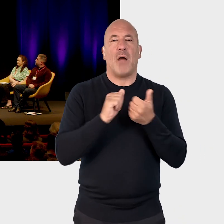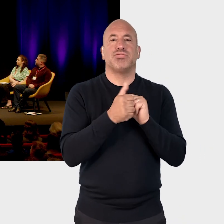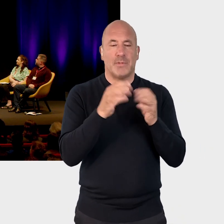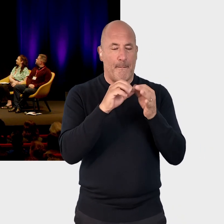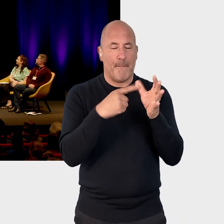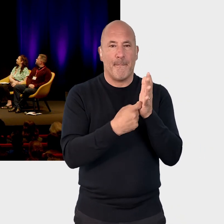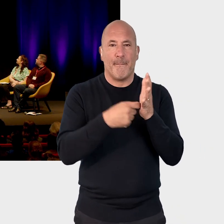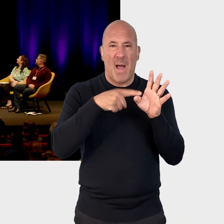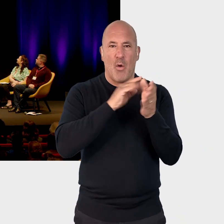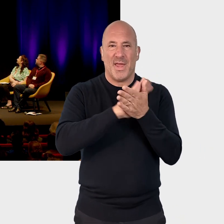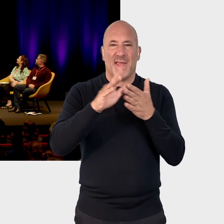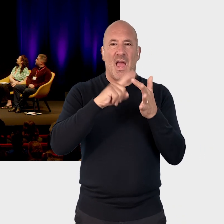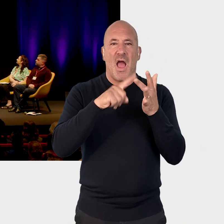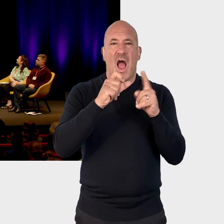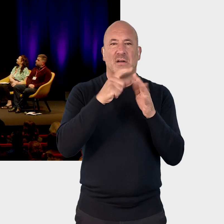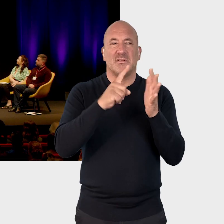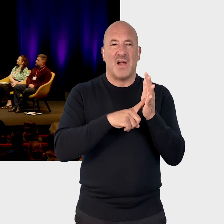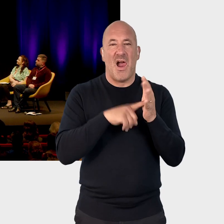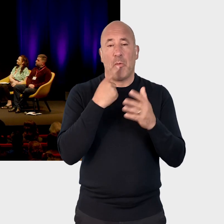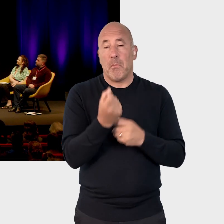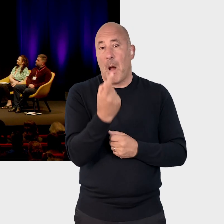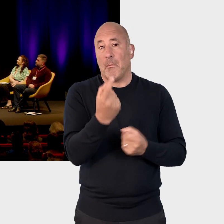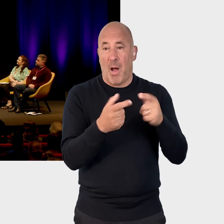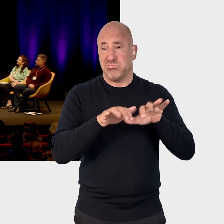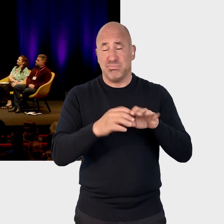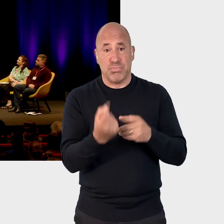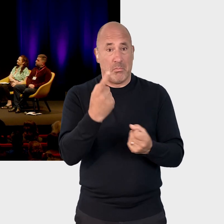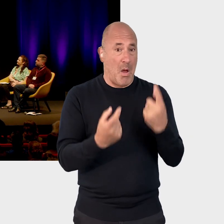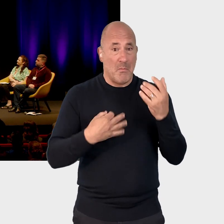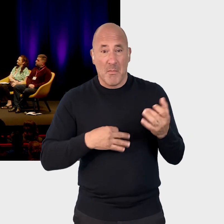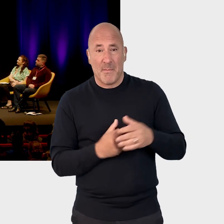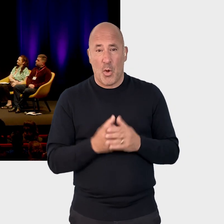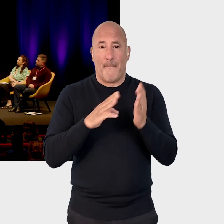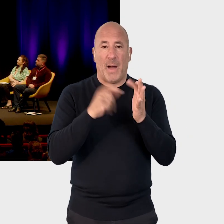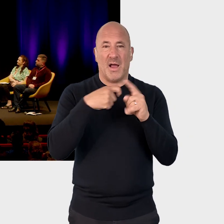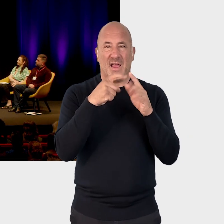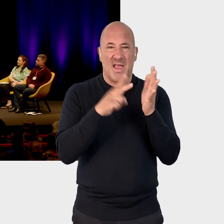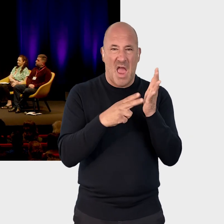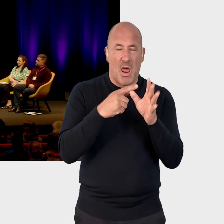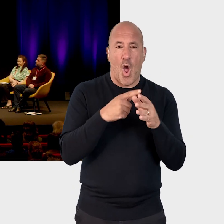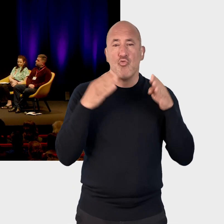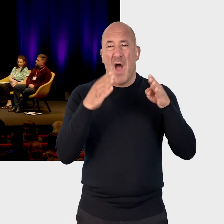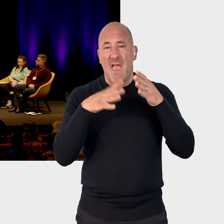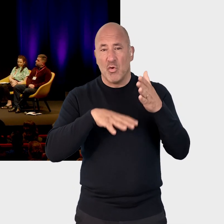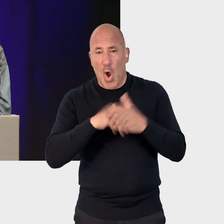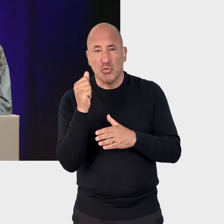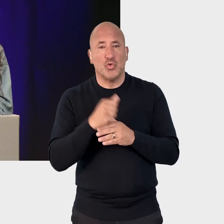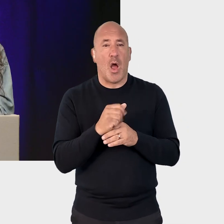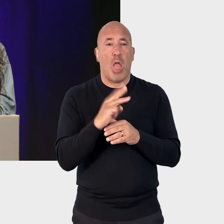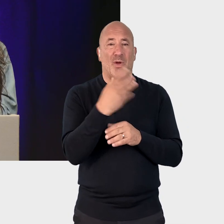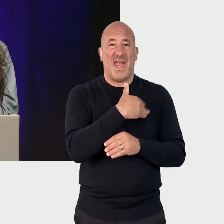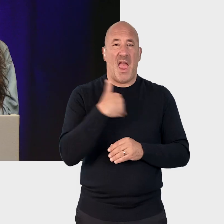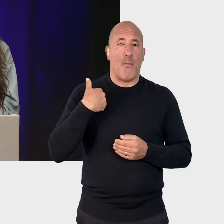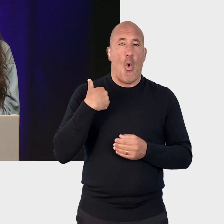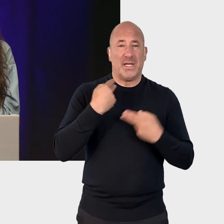troupe. My bandmate Barry Hyde will pop up on keys from time to time. We've got McTighe, rave